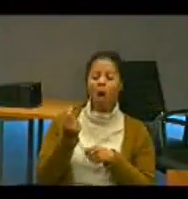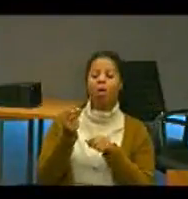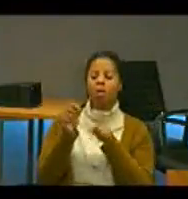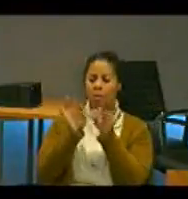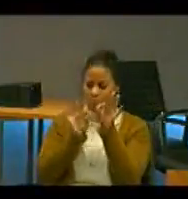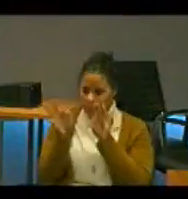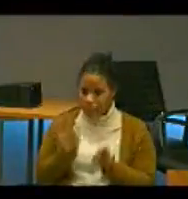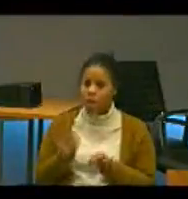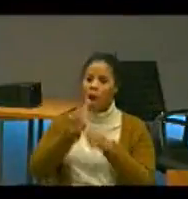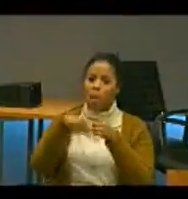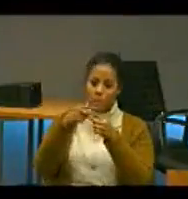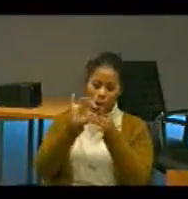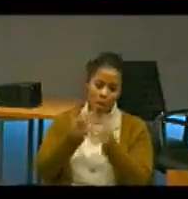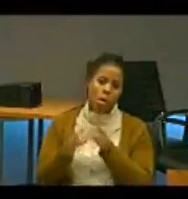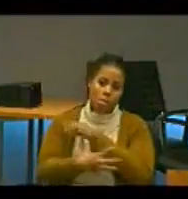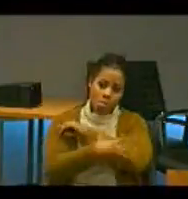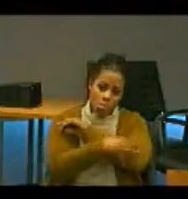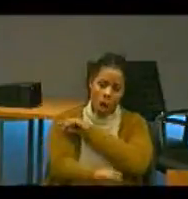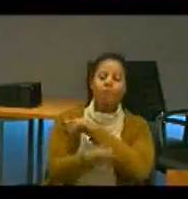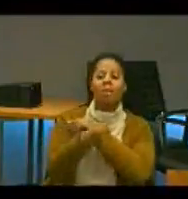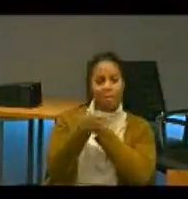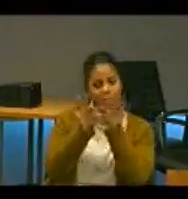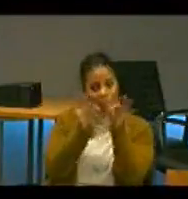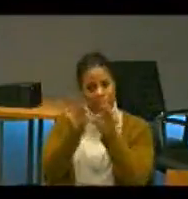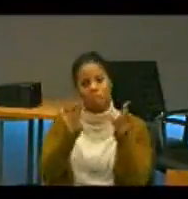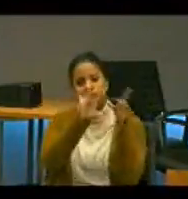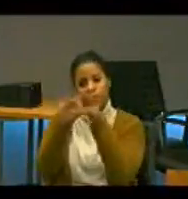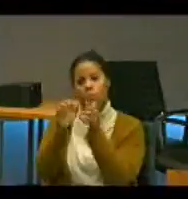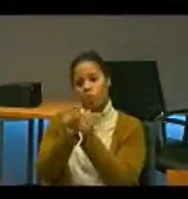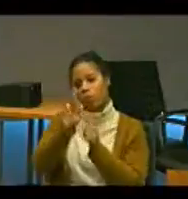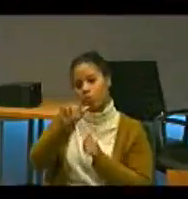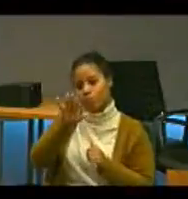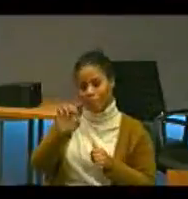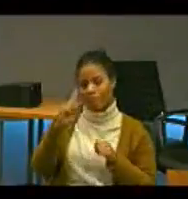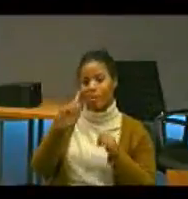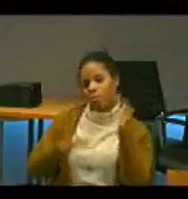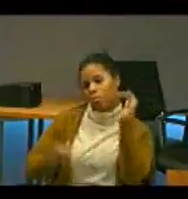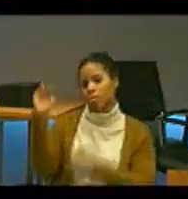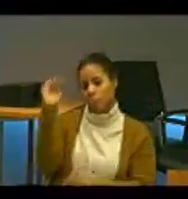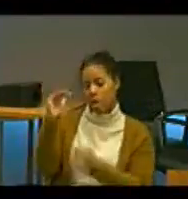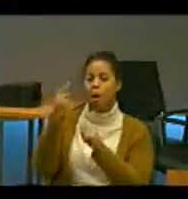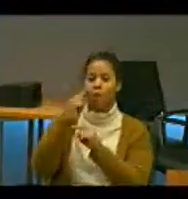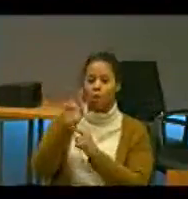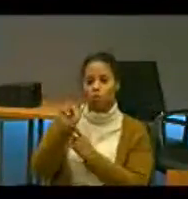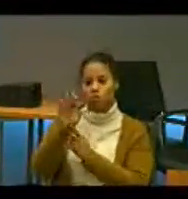poverty as an explanation for racial and ethnic disparities in disability